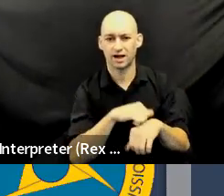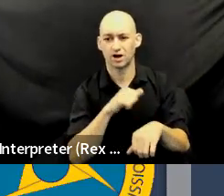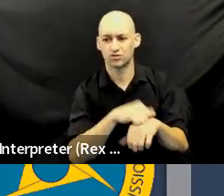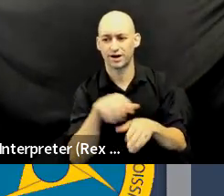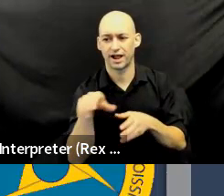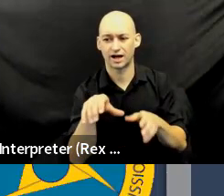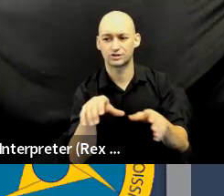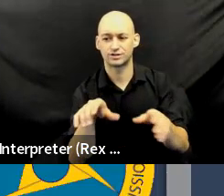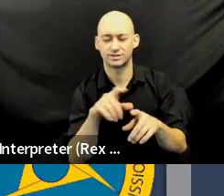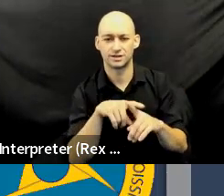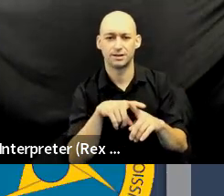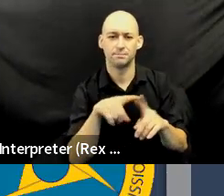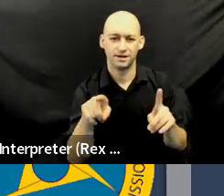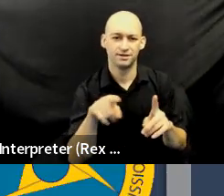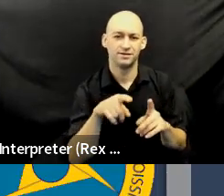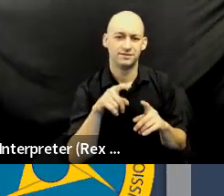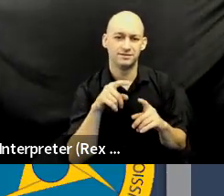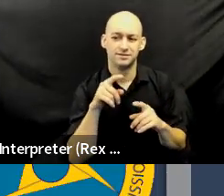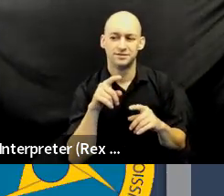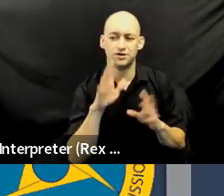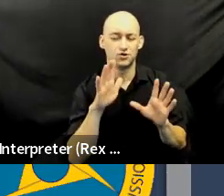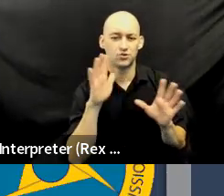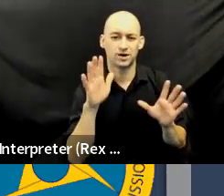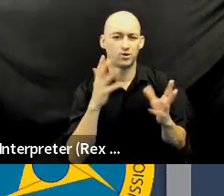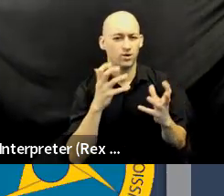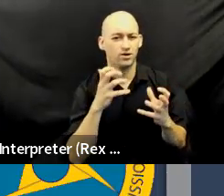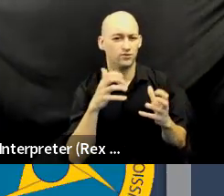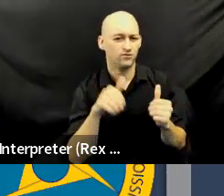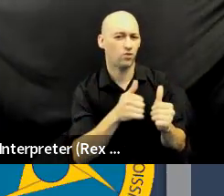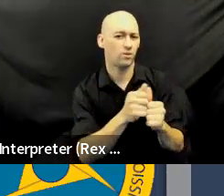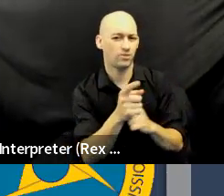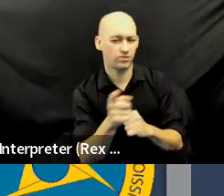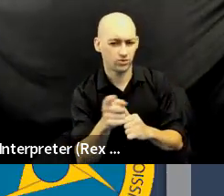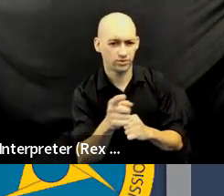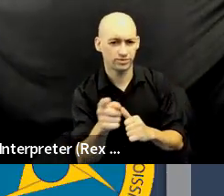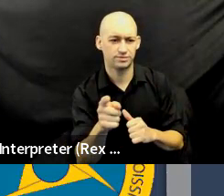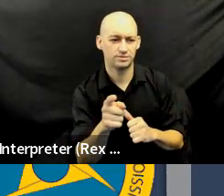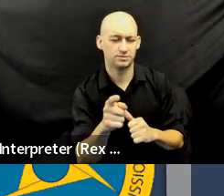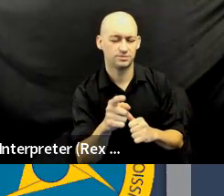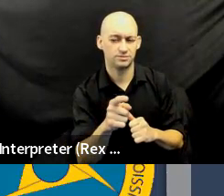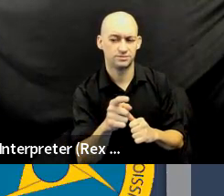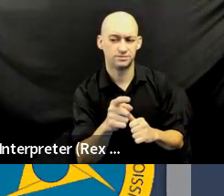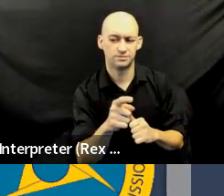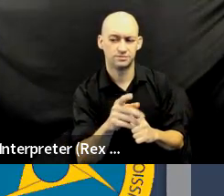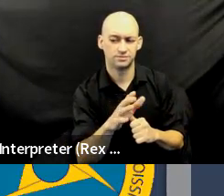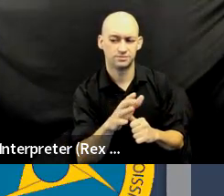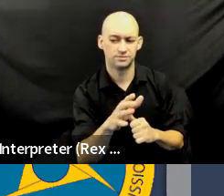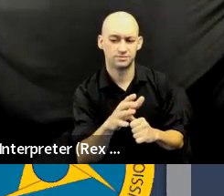way. I wanted to follow up with you, Director Chair, because I'd like to